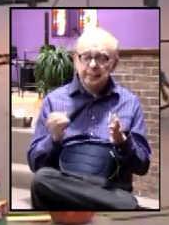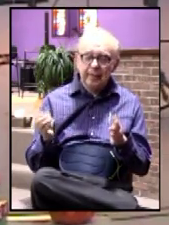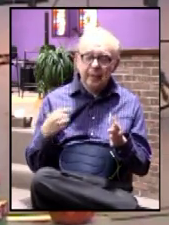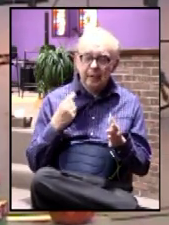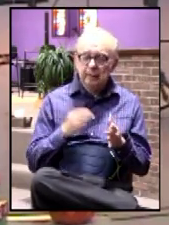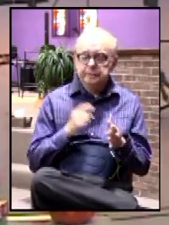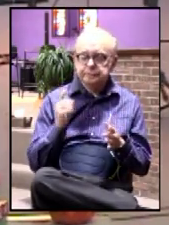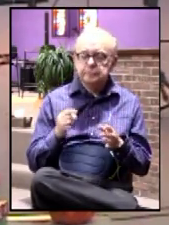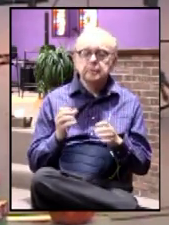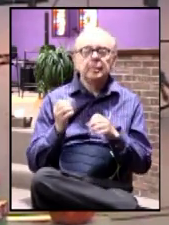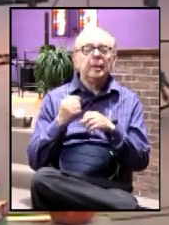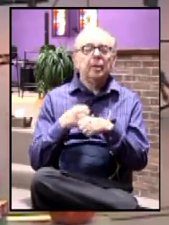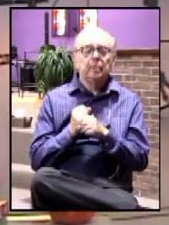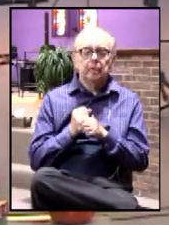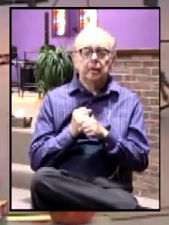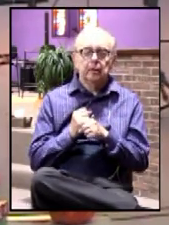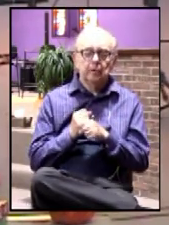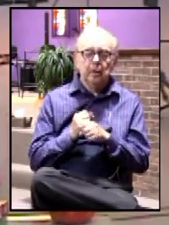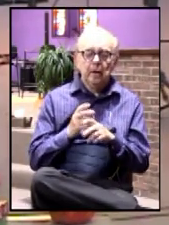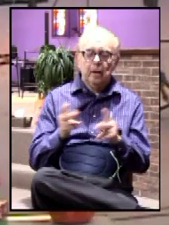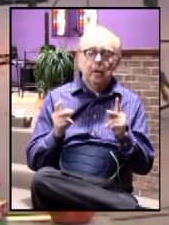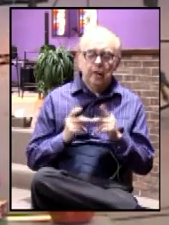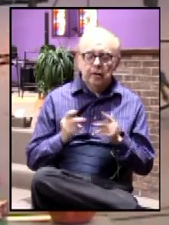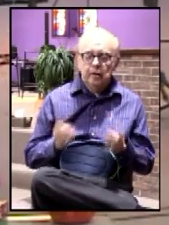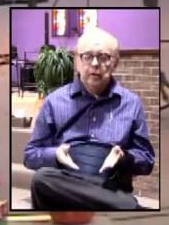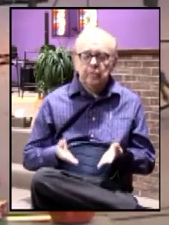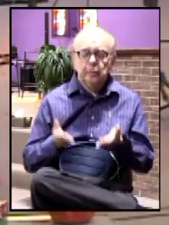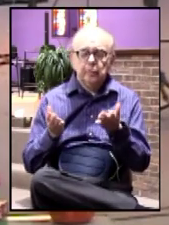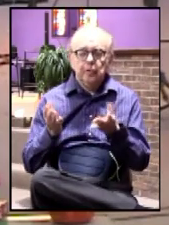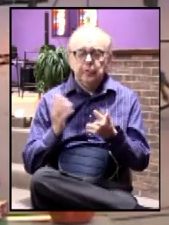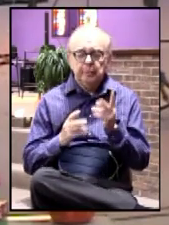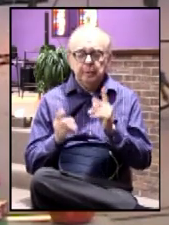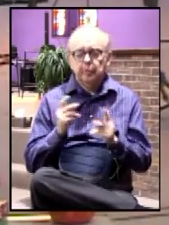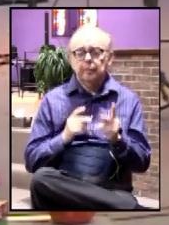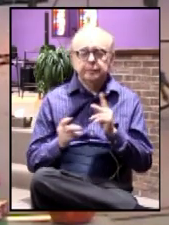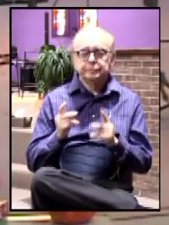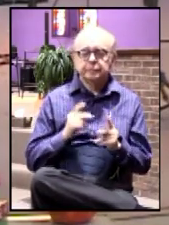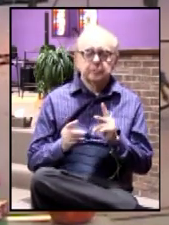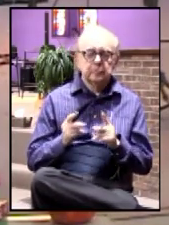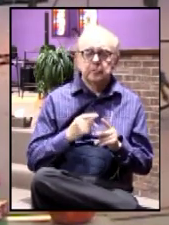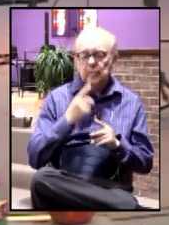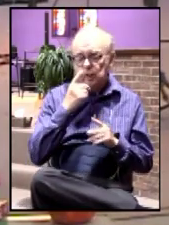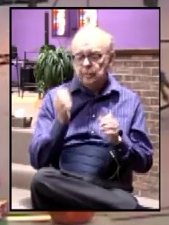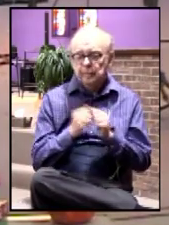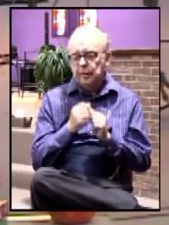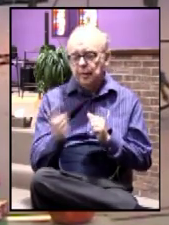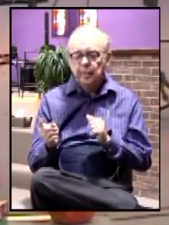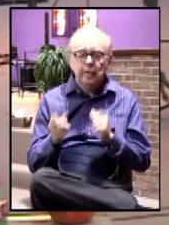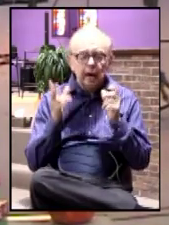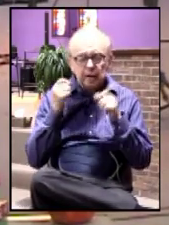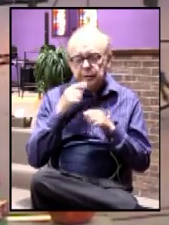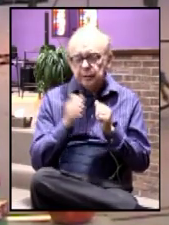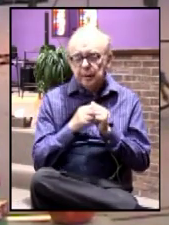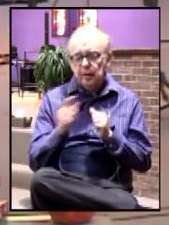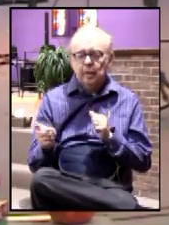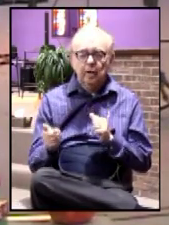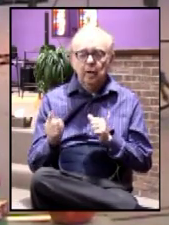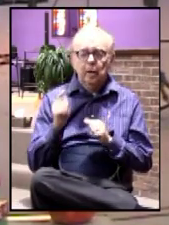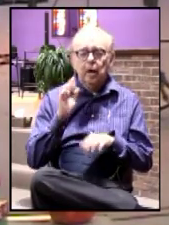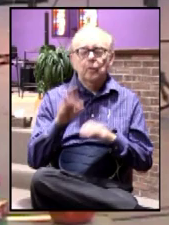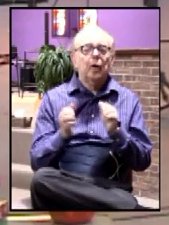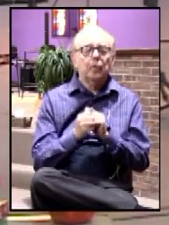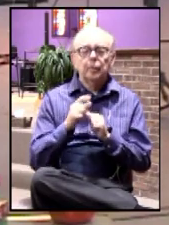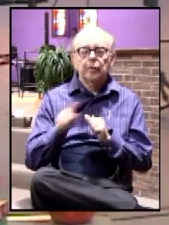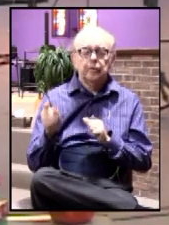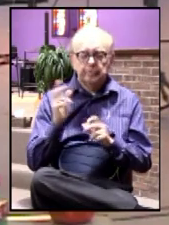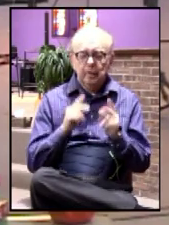And so we need to create the environment to encourage them, to dream with them, to listen with them, and to